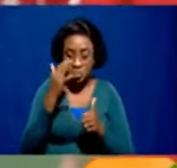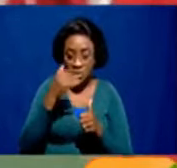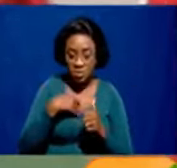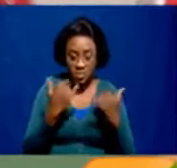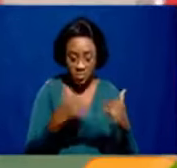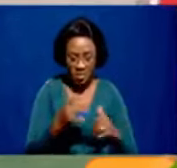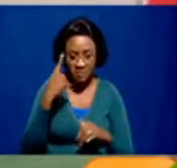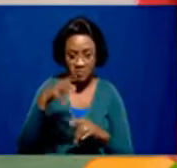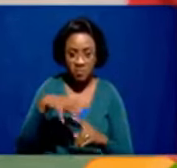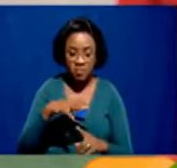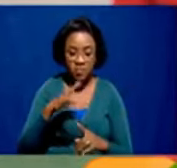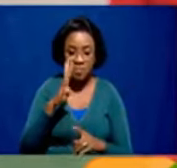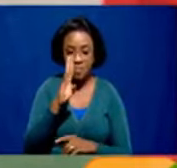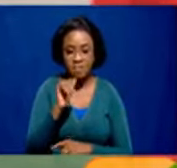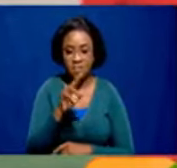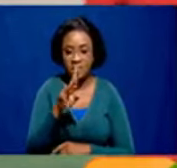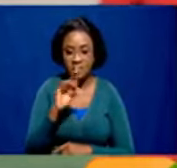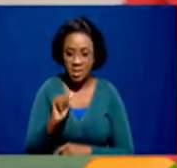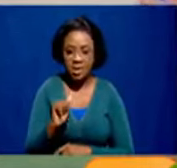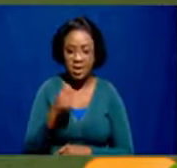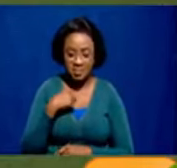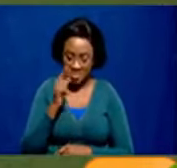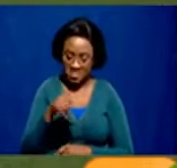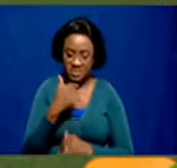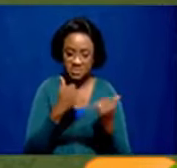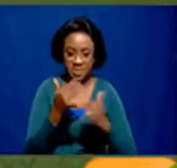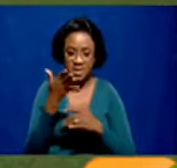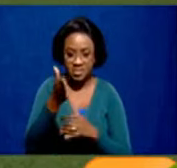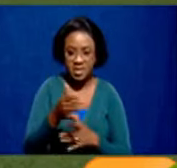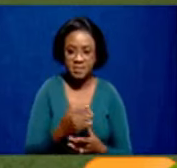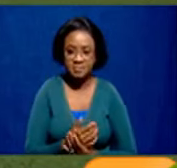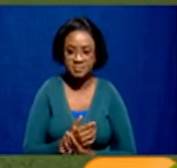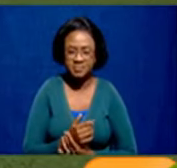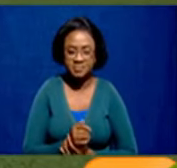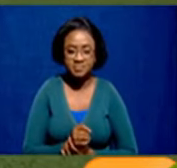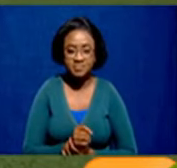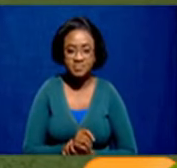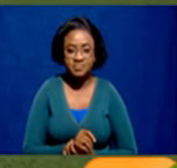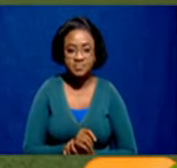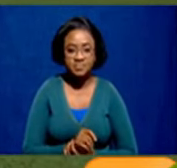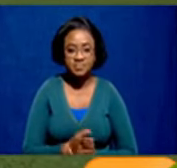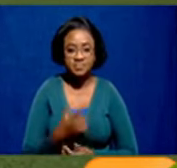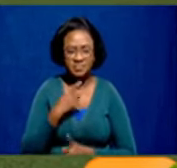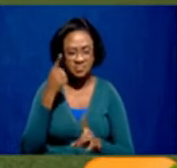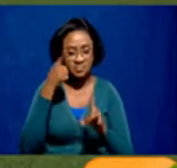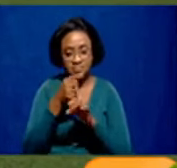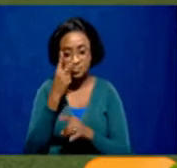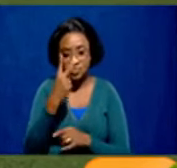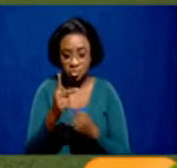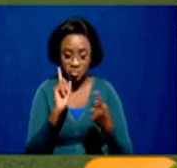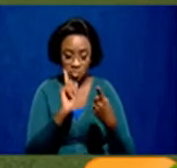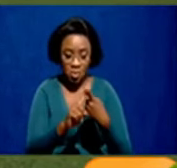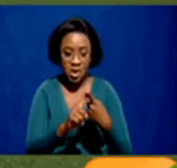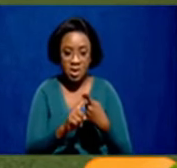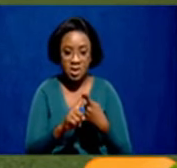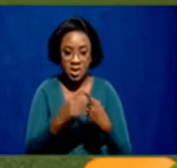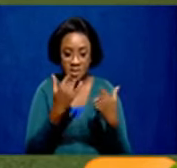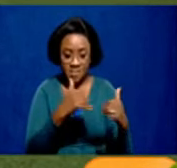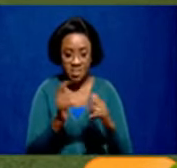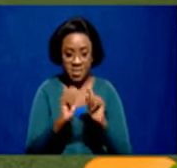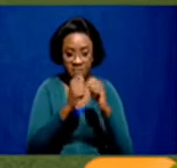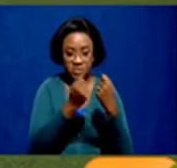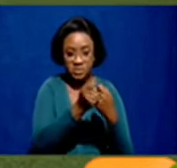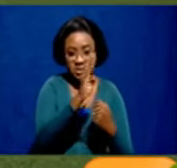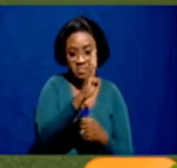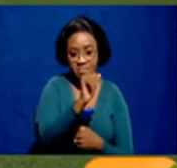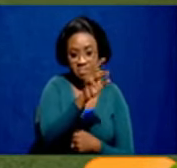to go to watch Barcelona. I have to go play there. See. Aldrine Kibet says he has two dreams in life. Dream number one is to play for Barcelona right